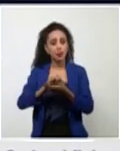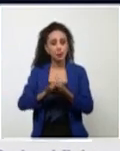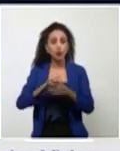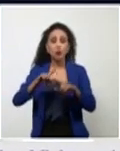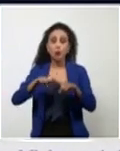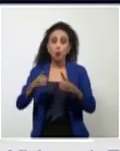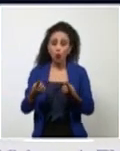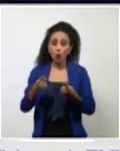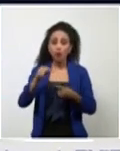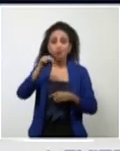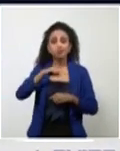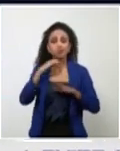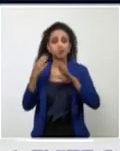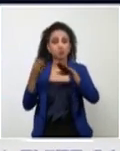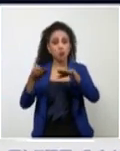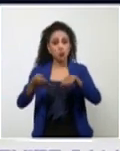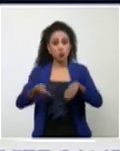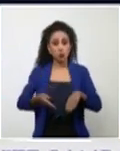friends,